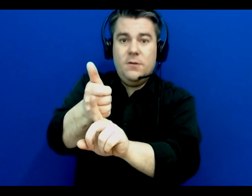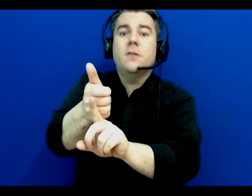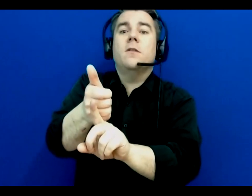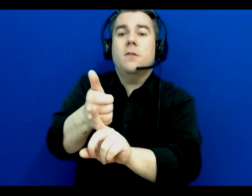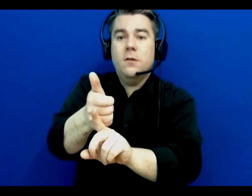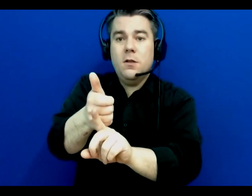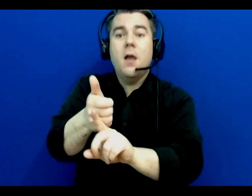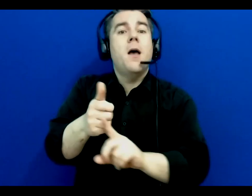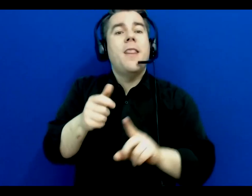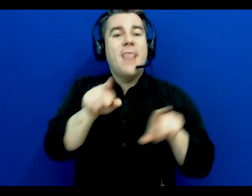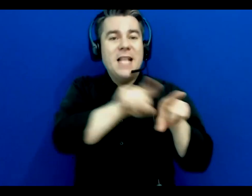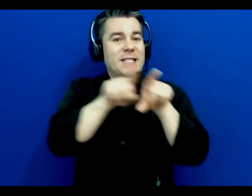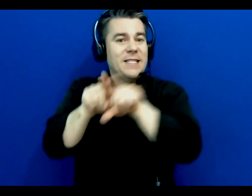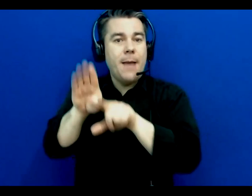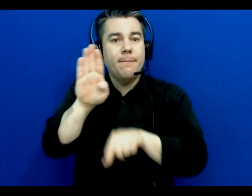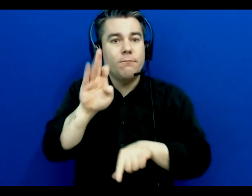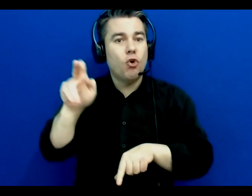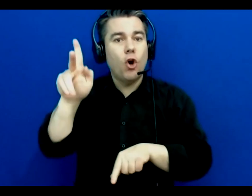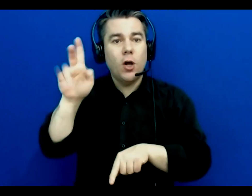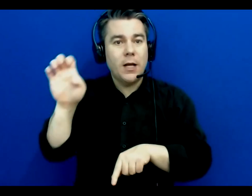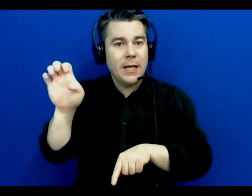That's just like Brooke Hemingway's?